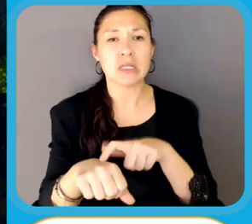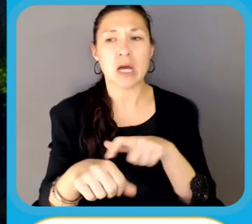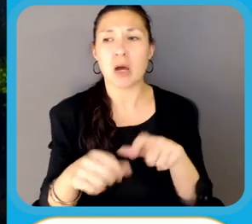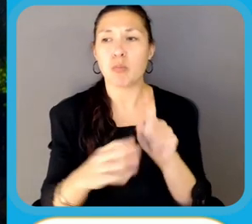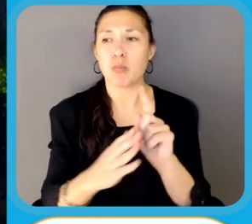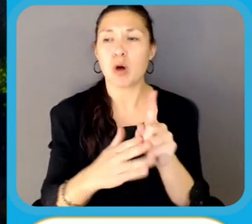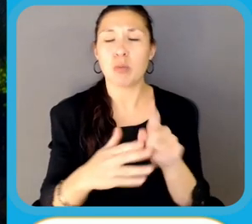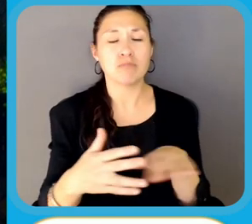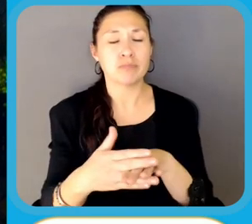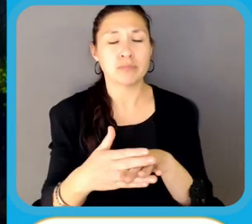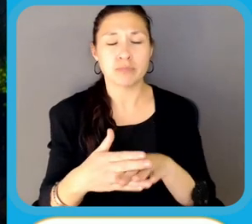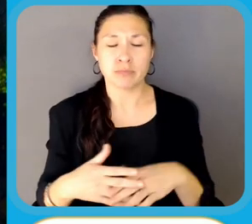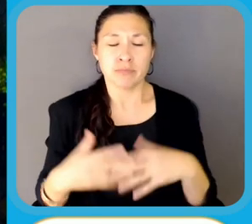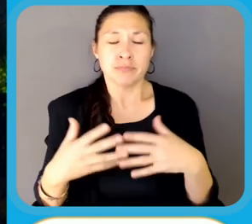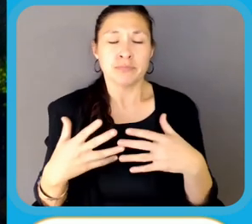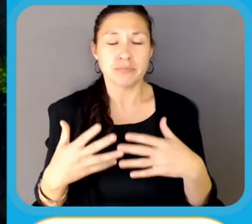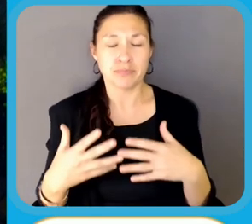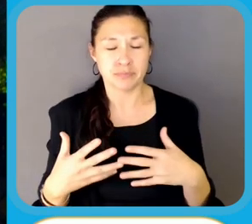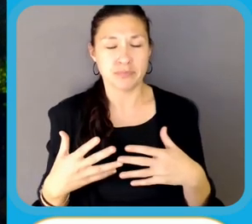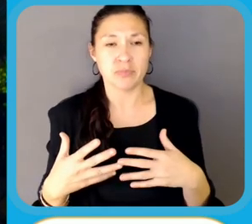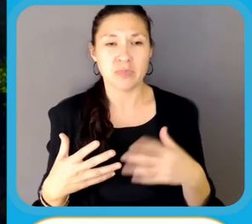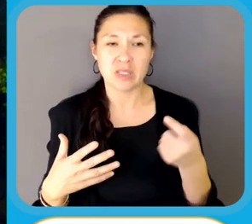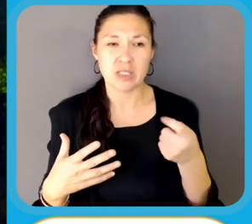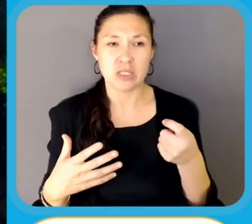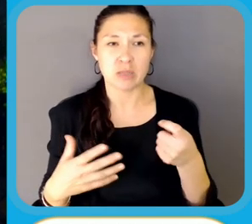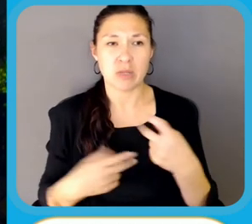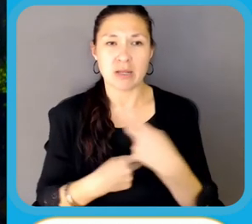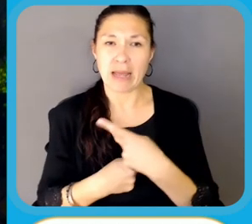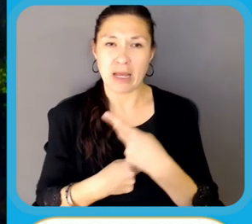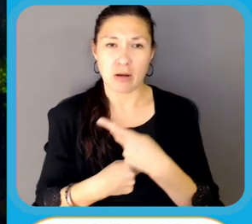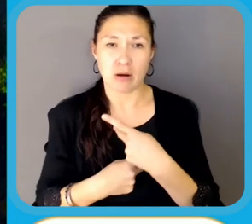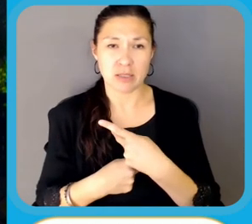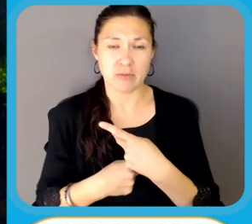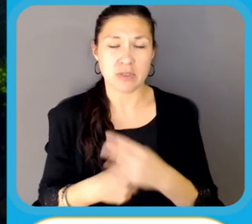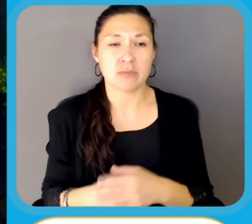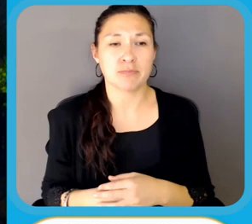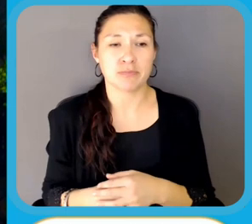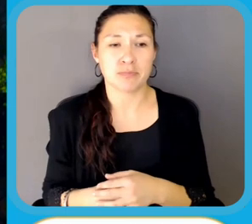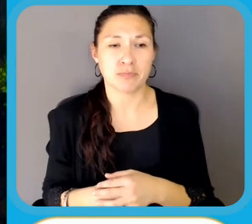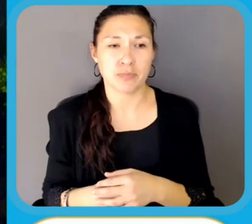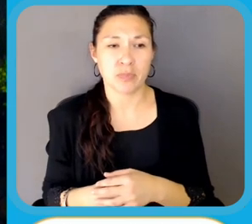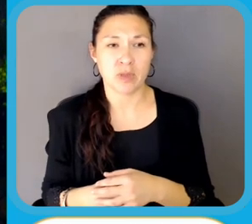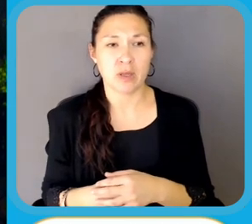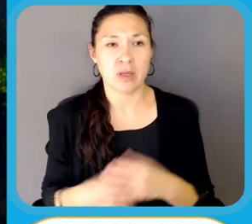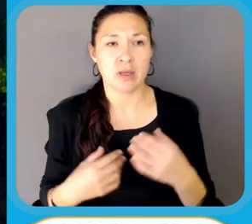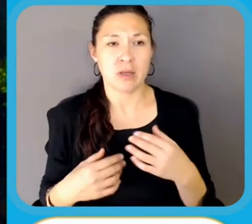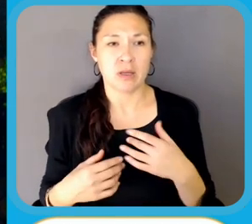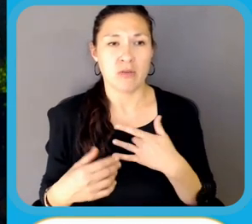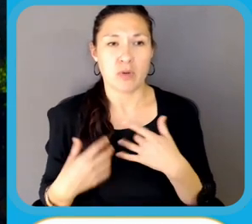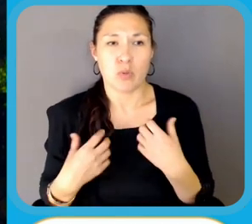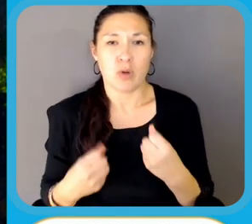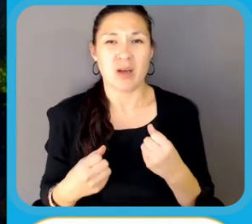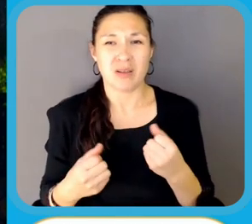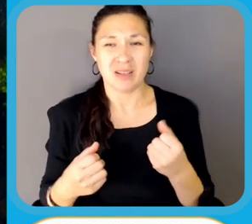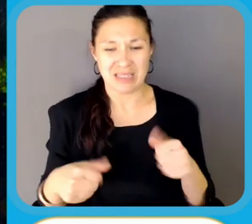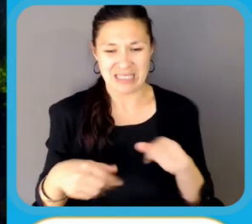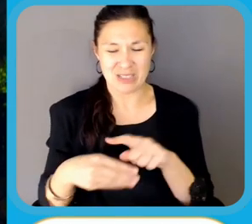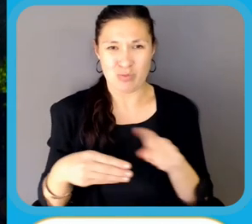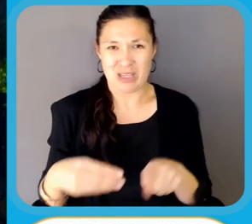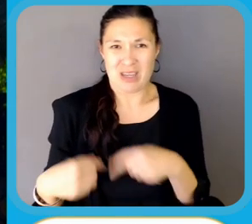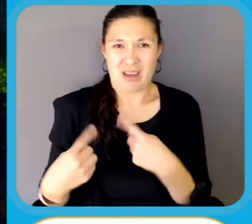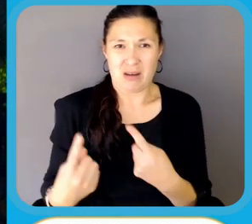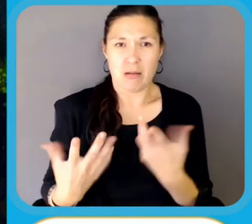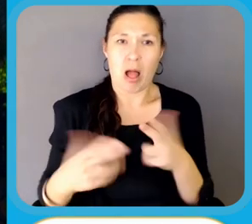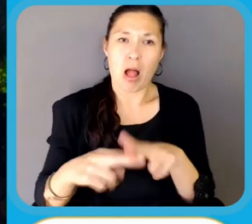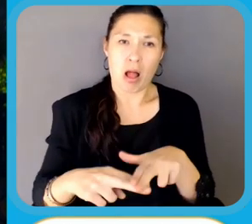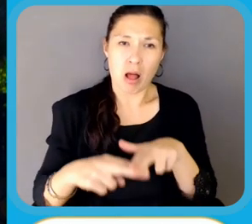few minutes to do a little bit of self-care. We've all been sitting so much this weekend. So we're going to